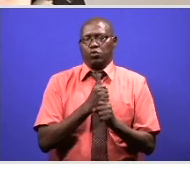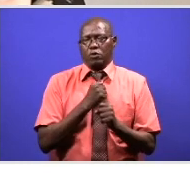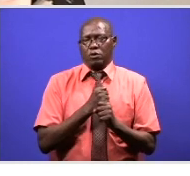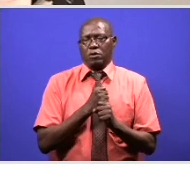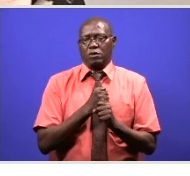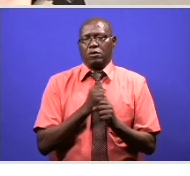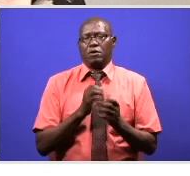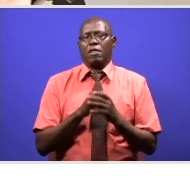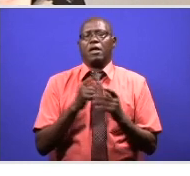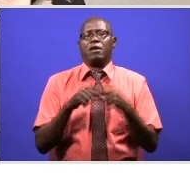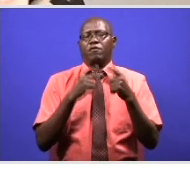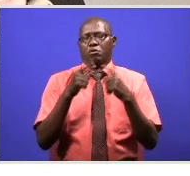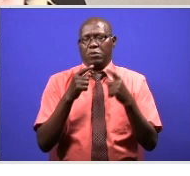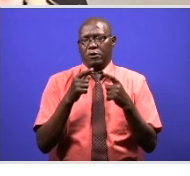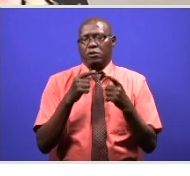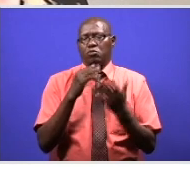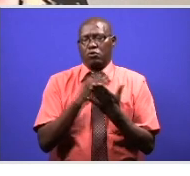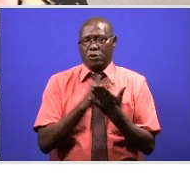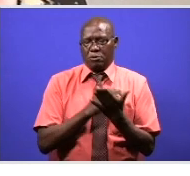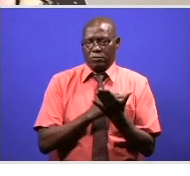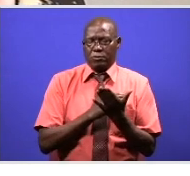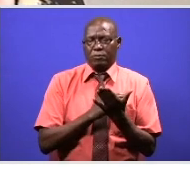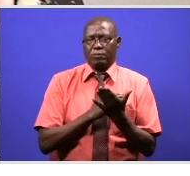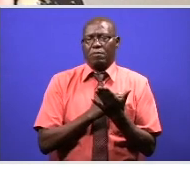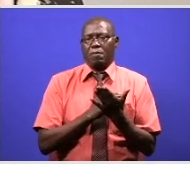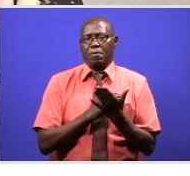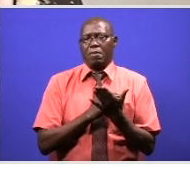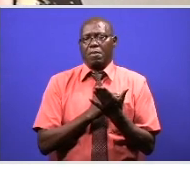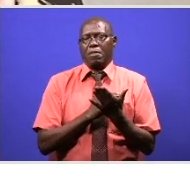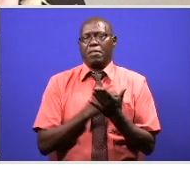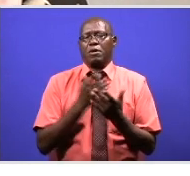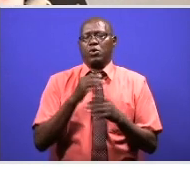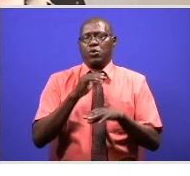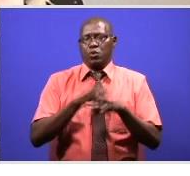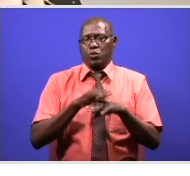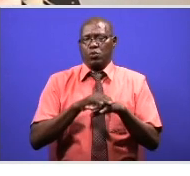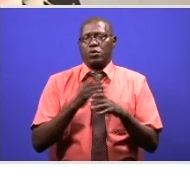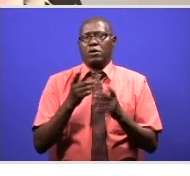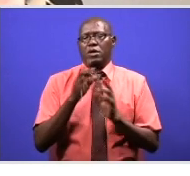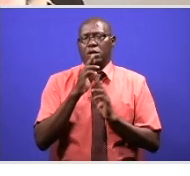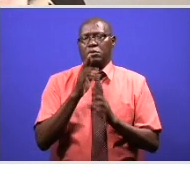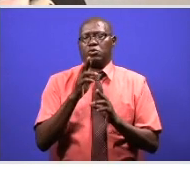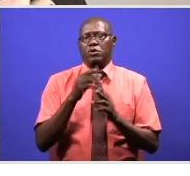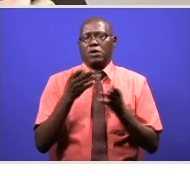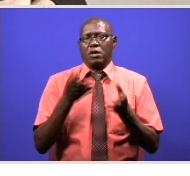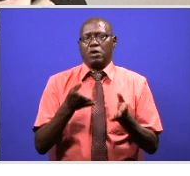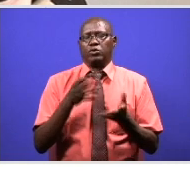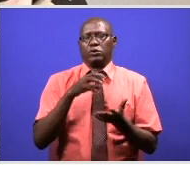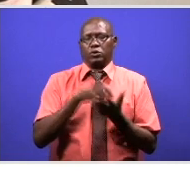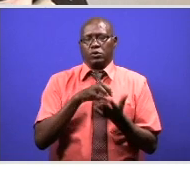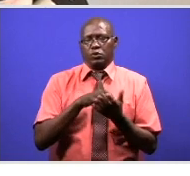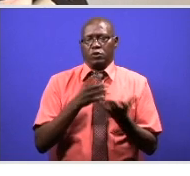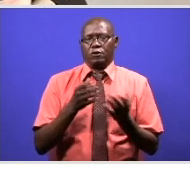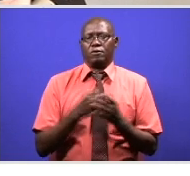skills development programs that can adequately respond to the current and future skills